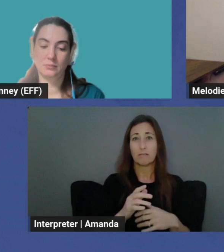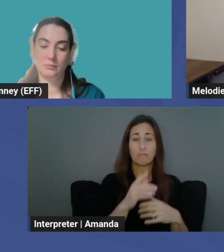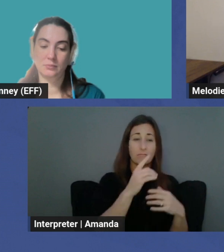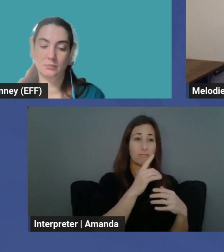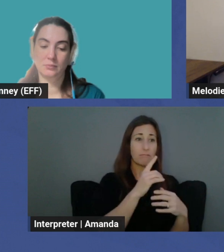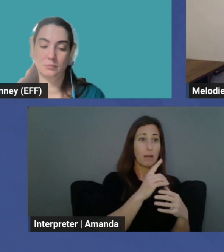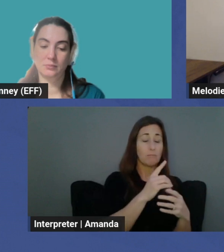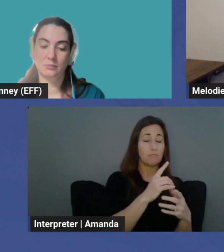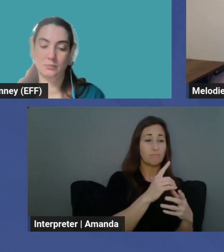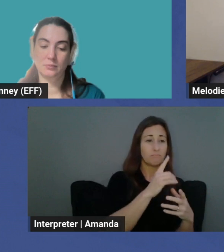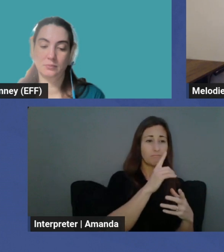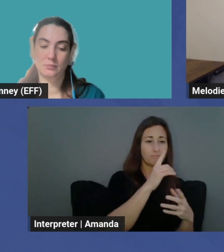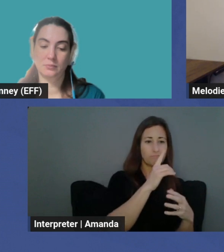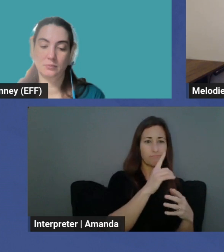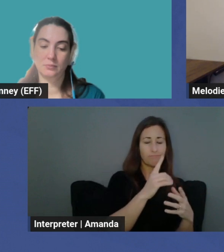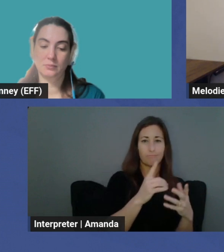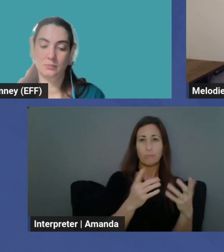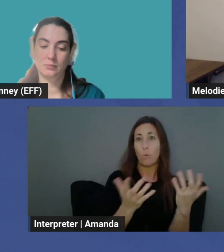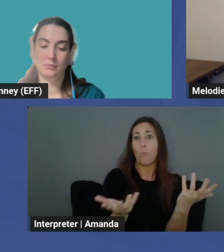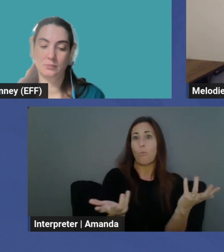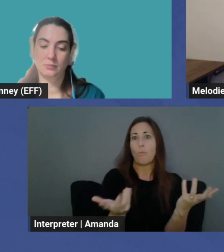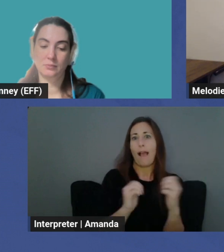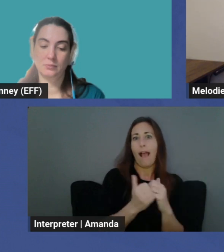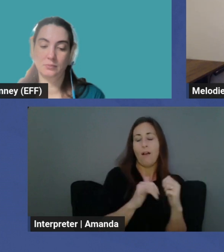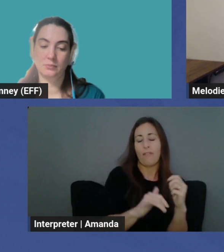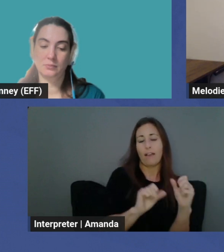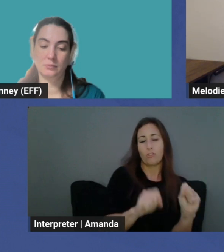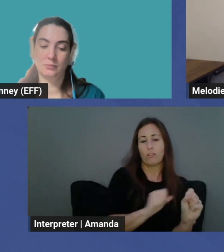and the implications that it'll have on the children, right?